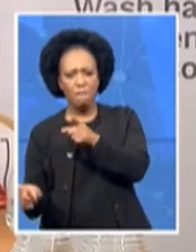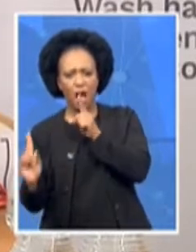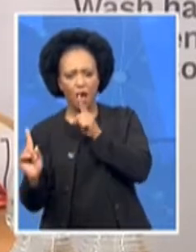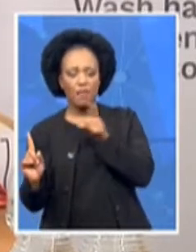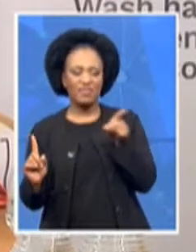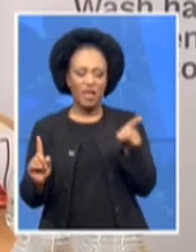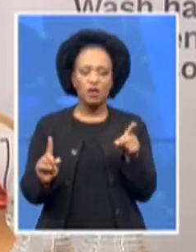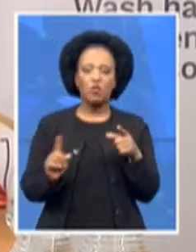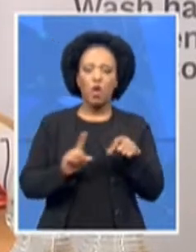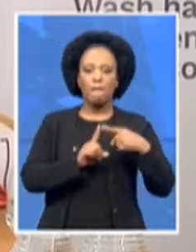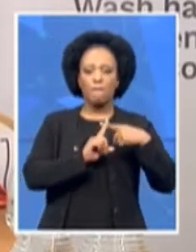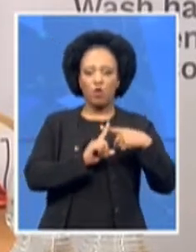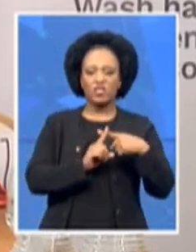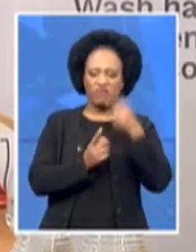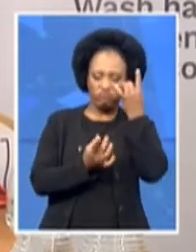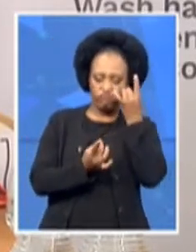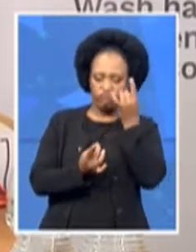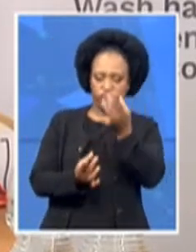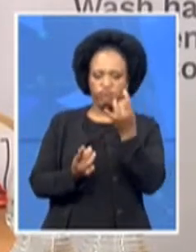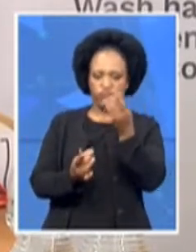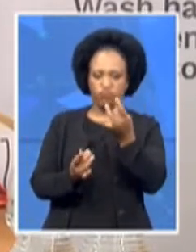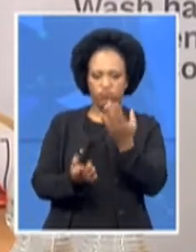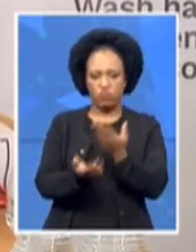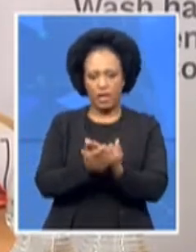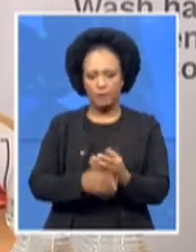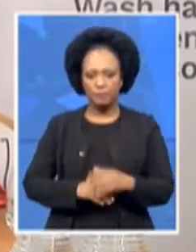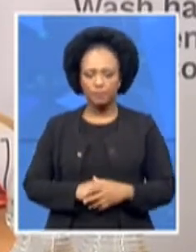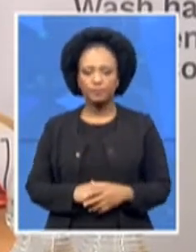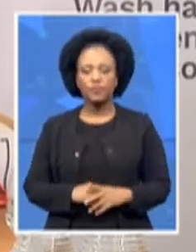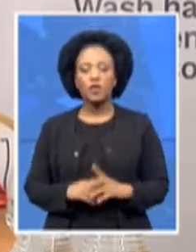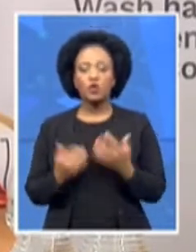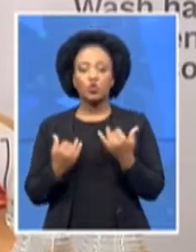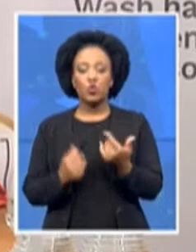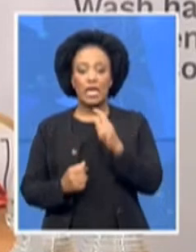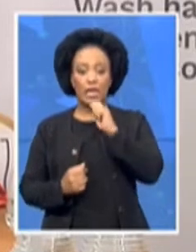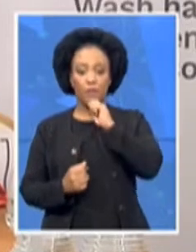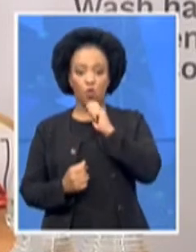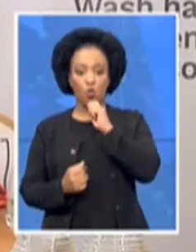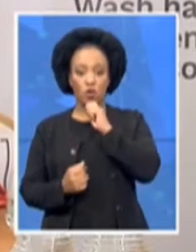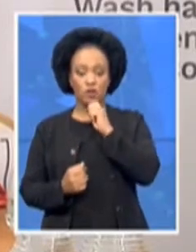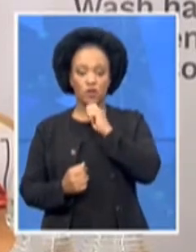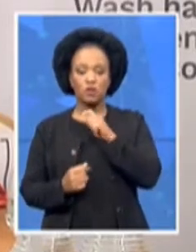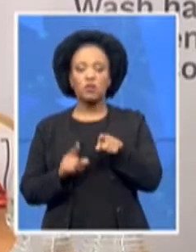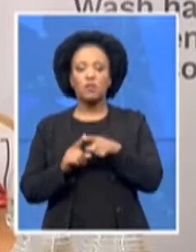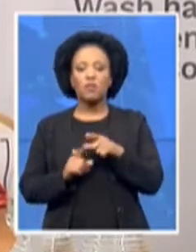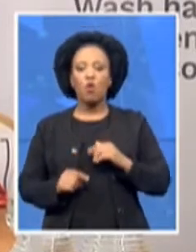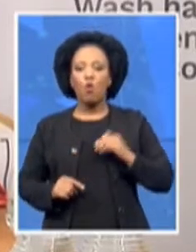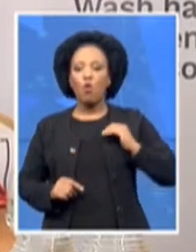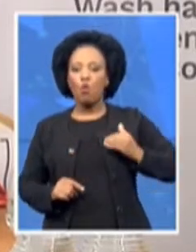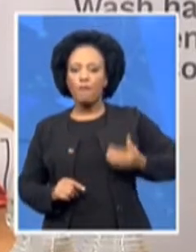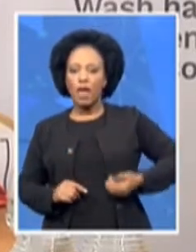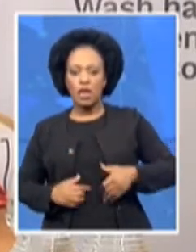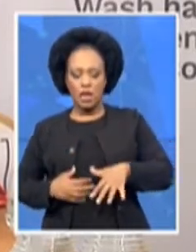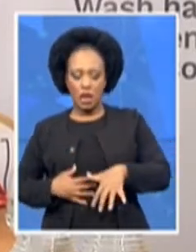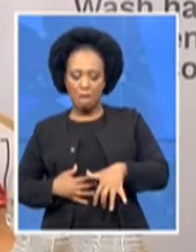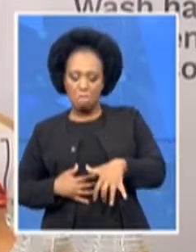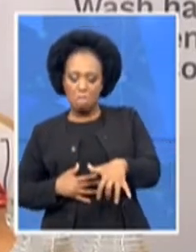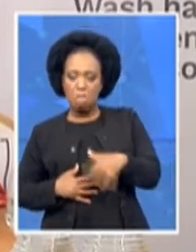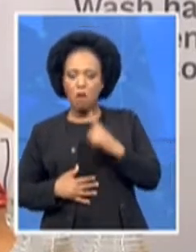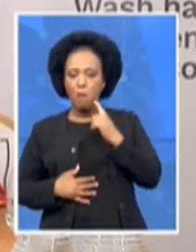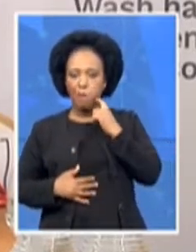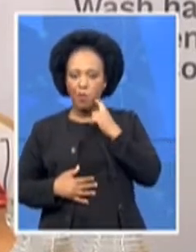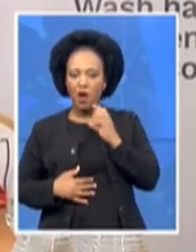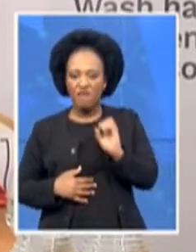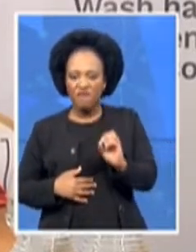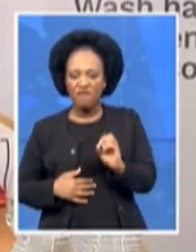Just this morning, we are saying we're also encouraging the pregnant women, our youth that are pregnant, to get vaccinated. Because